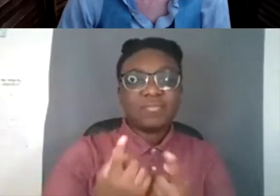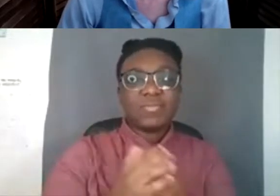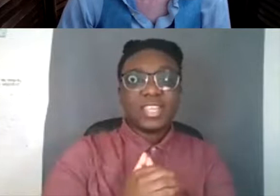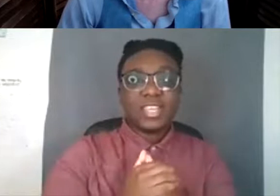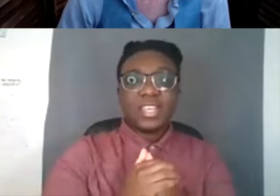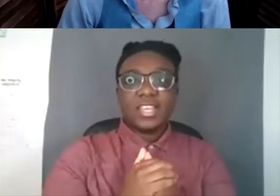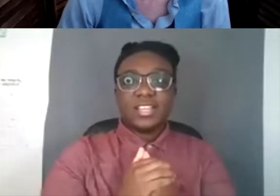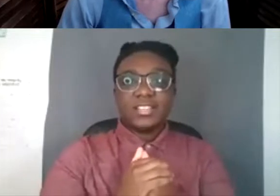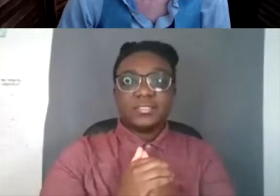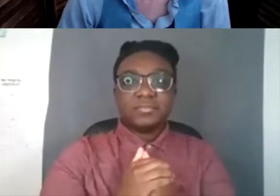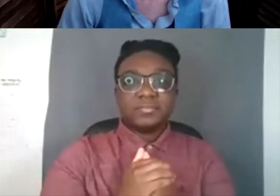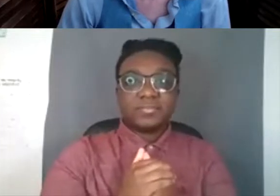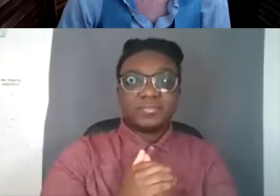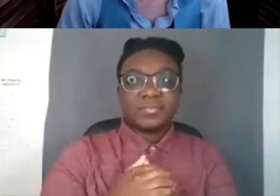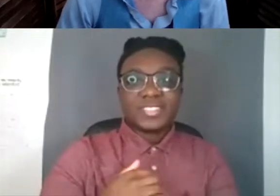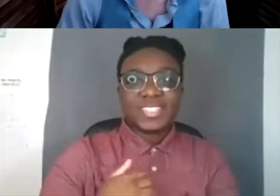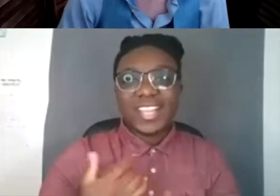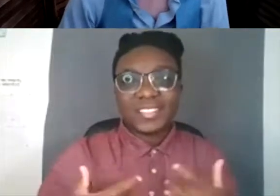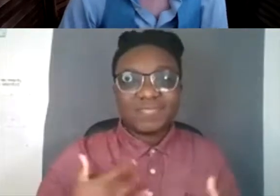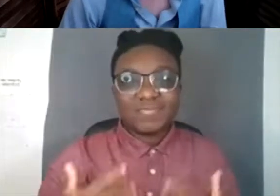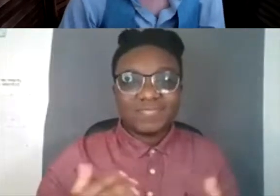I got your favorite line is, oh, Howard.